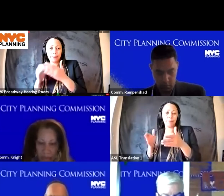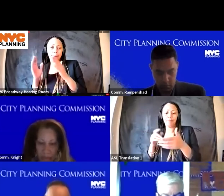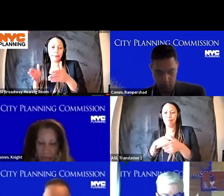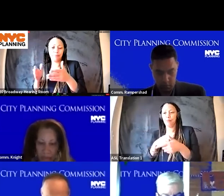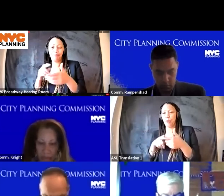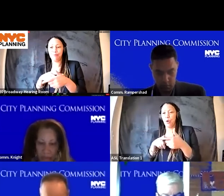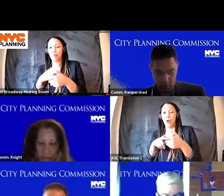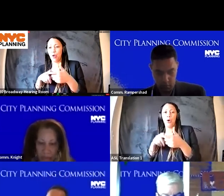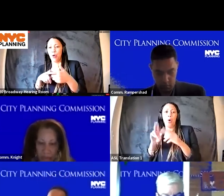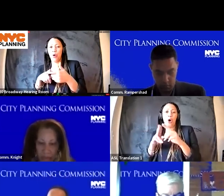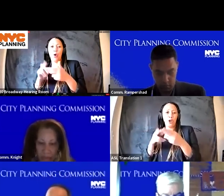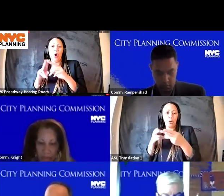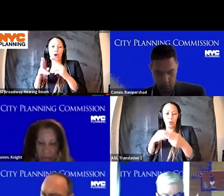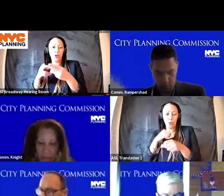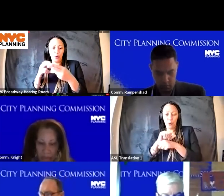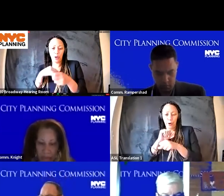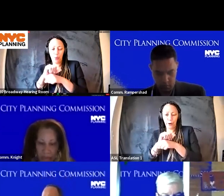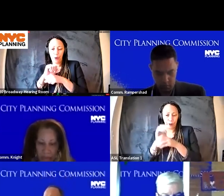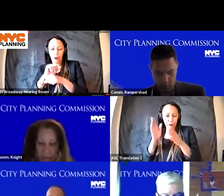or union workers,